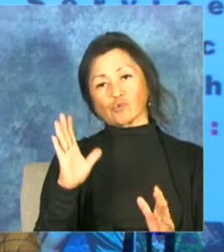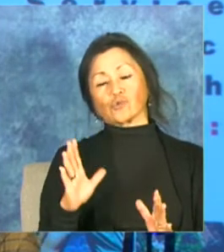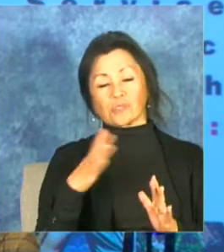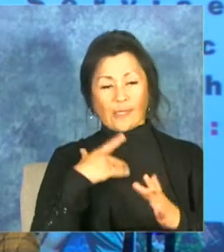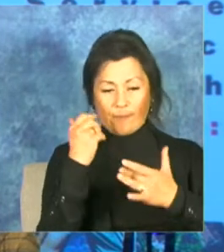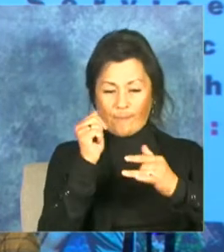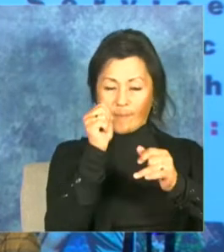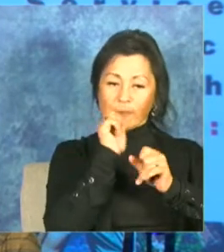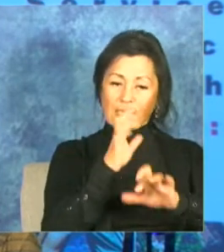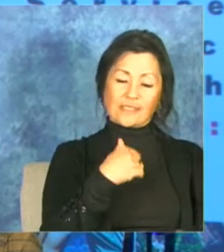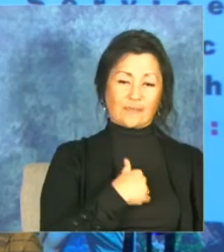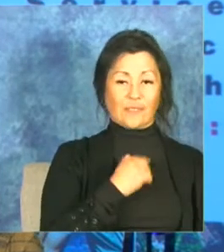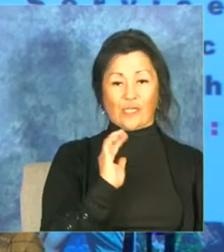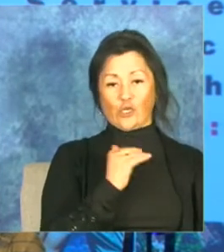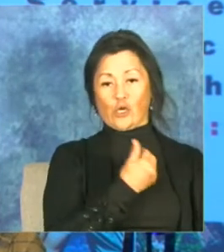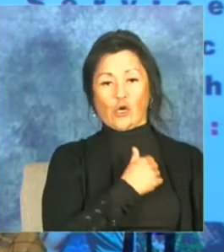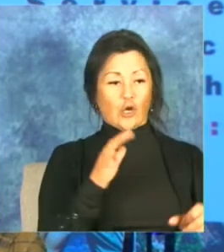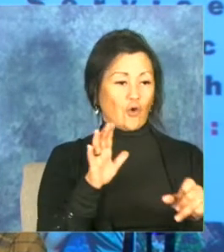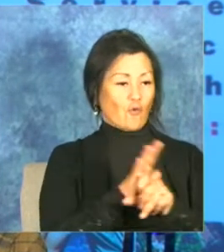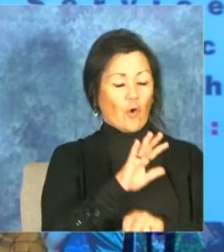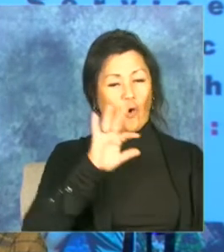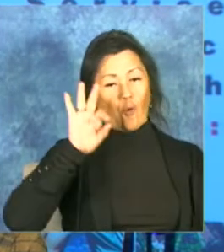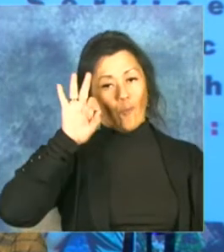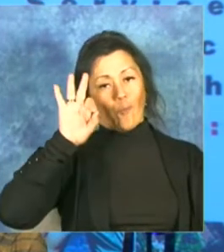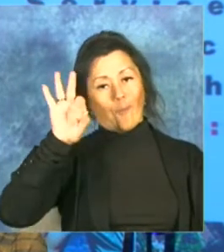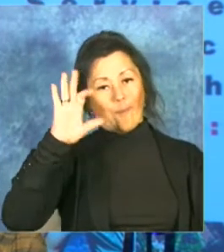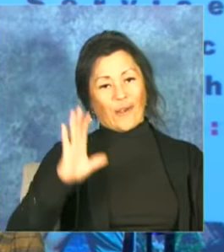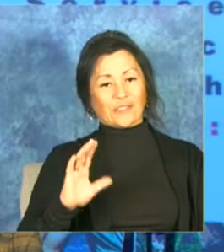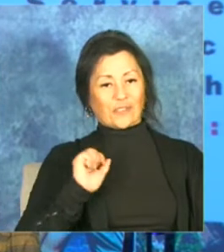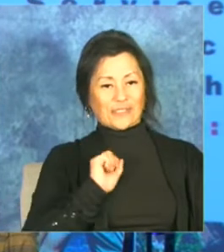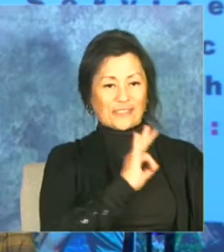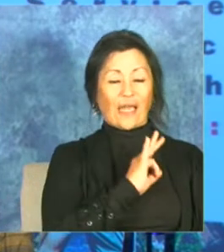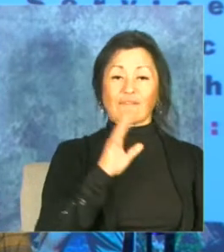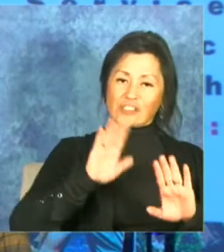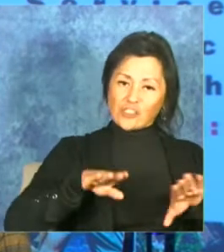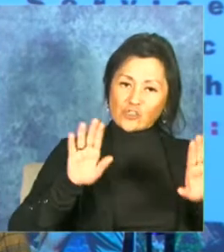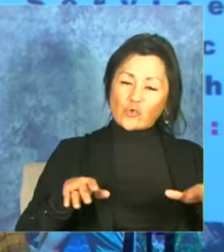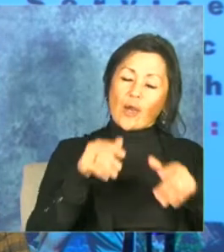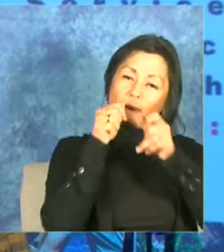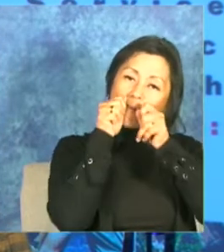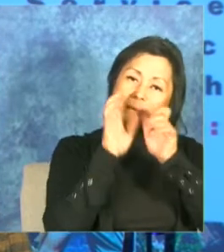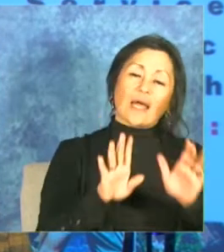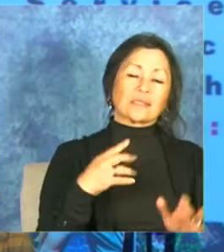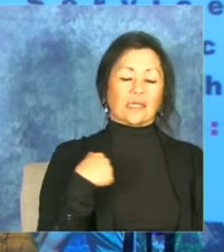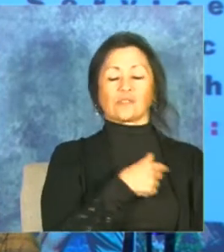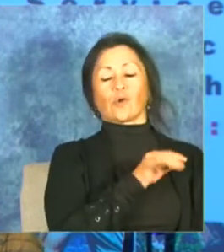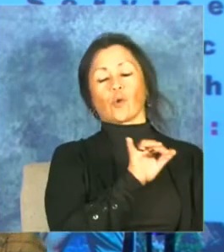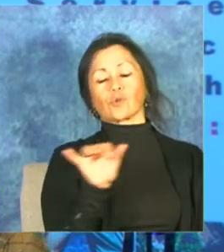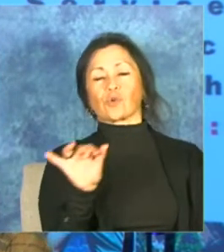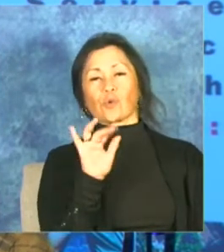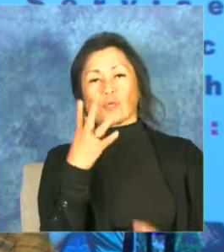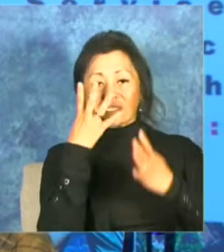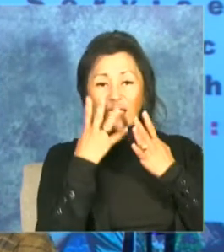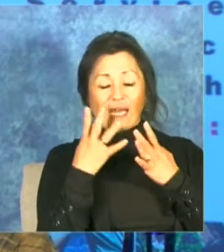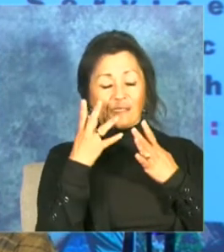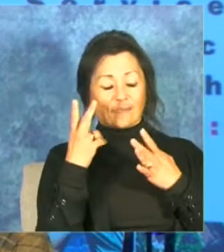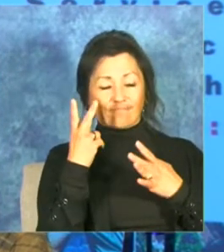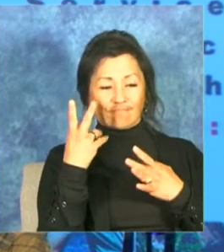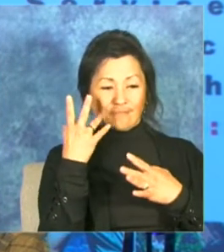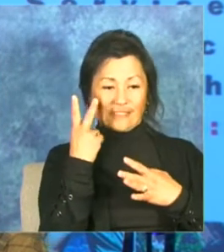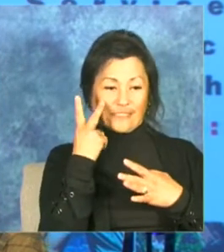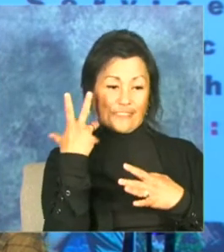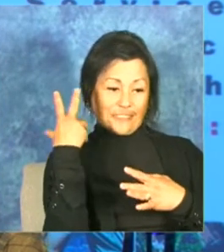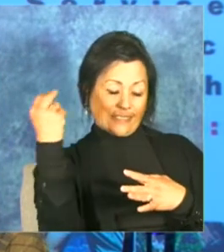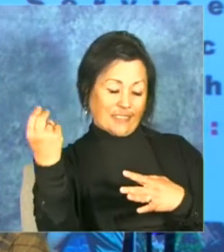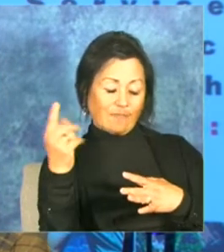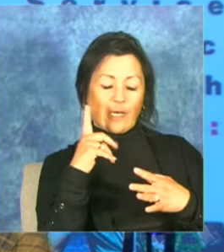me and to our entire pastoral staff, and their kids have been a blessing to us as well. We're sad to see them go, but they'll always